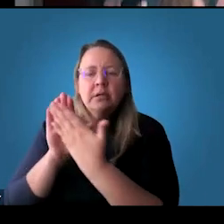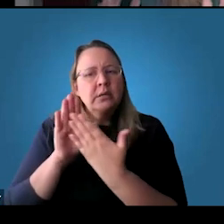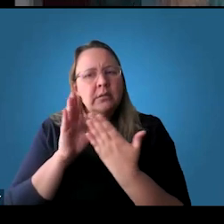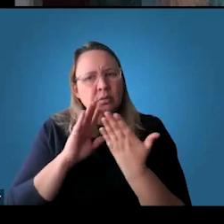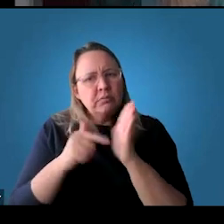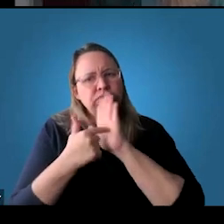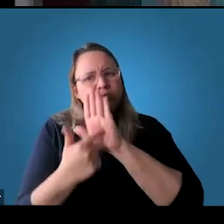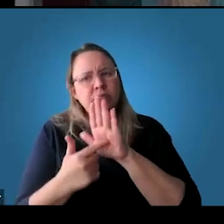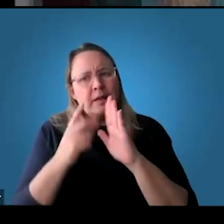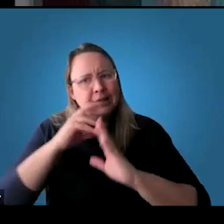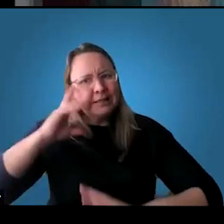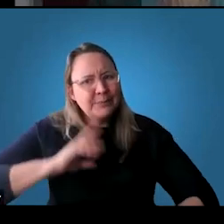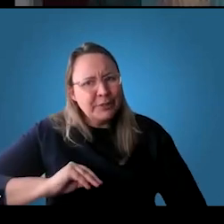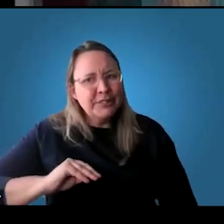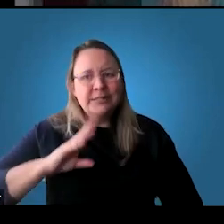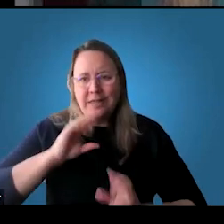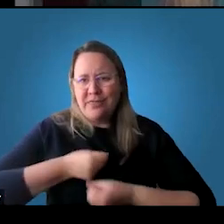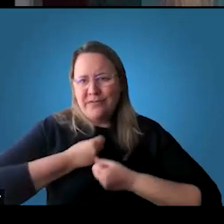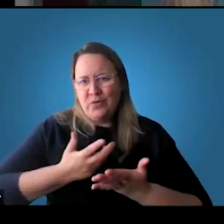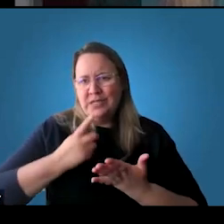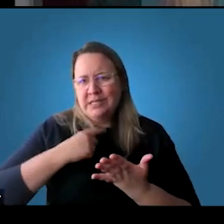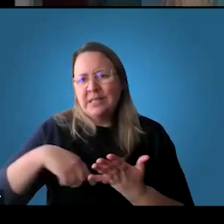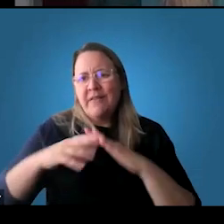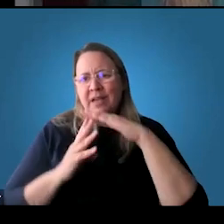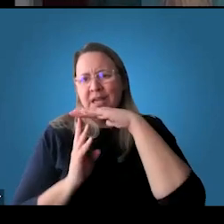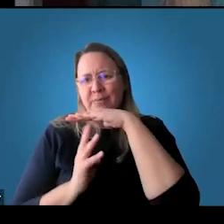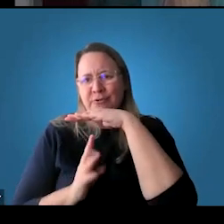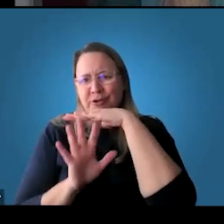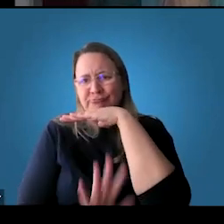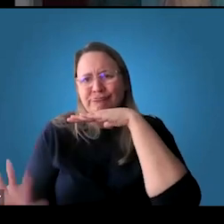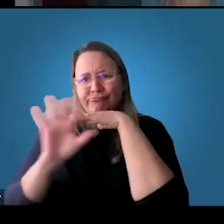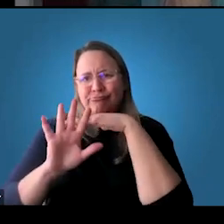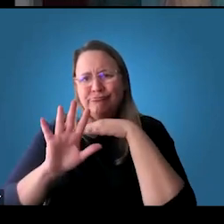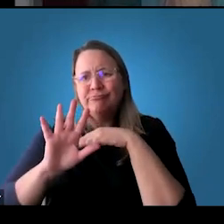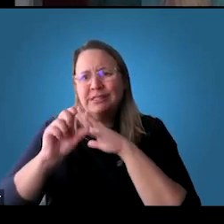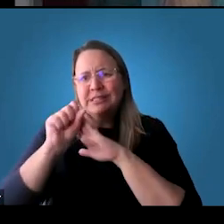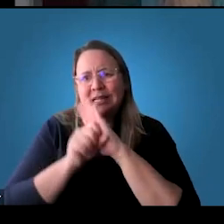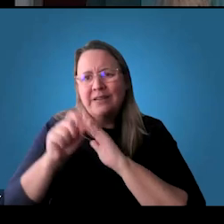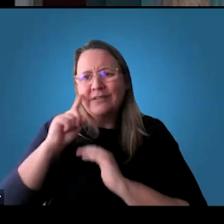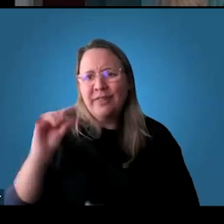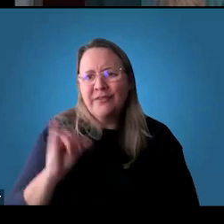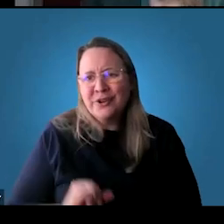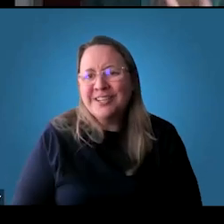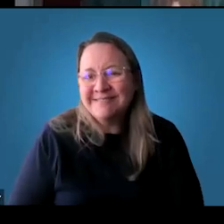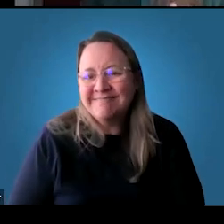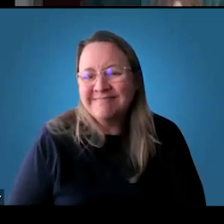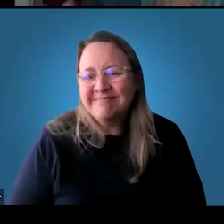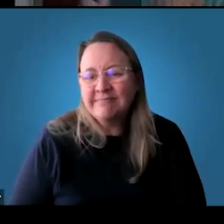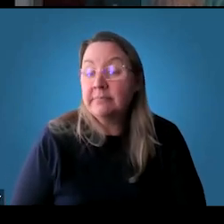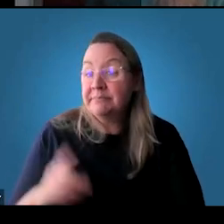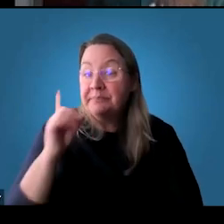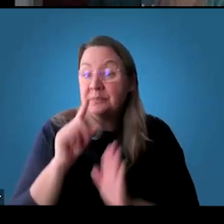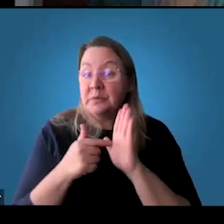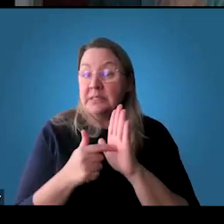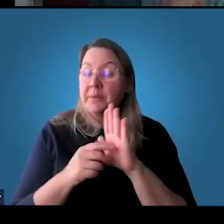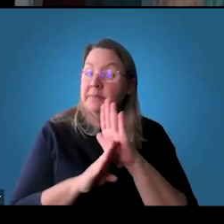highlight the experiences and the voices of immigrant youth across the entire state of California. Now, some examples.